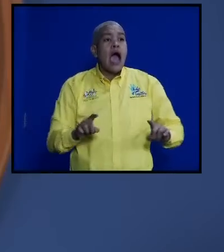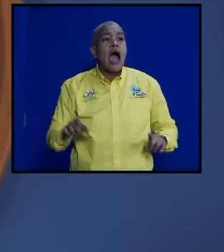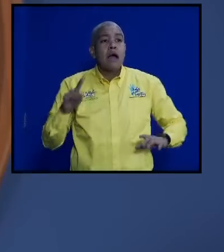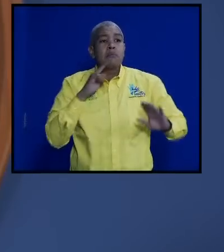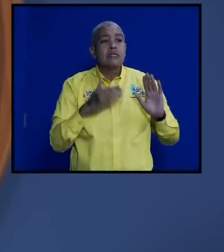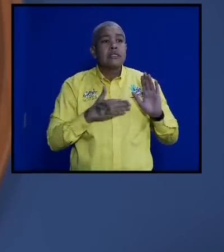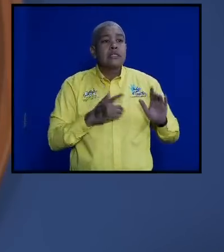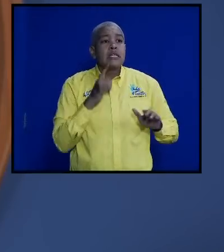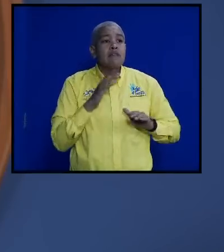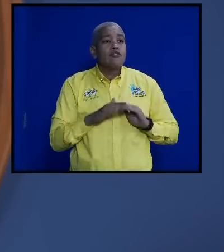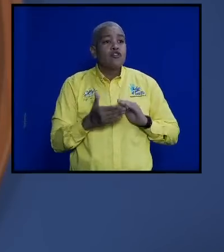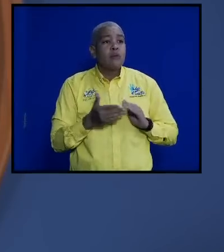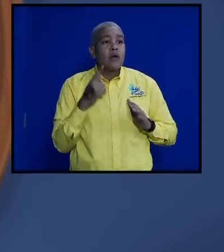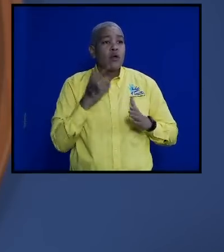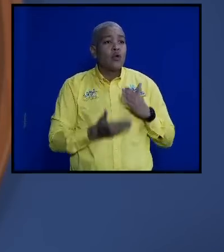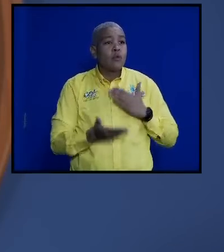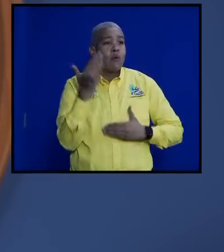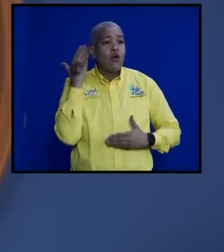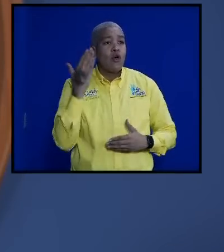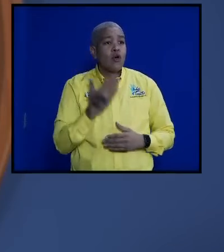citizens of Jamaica, good morning.